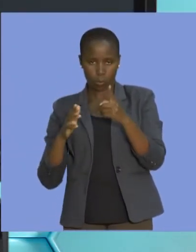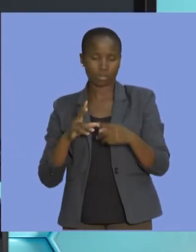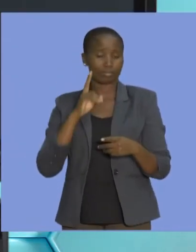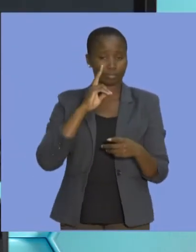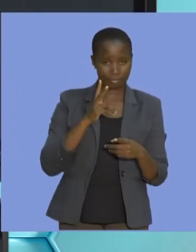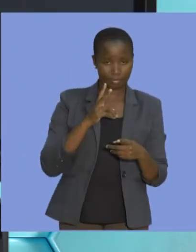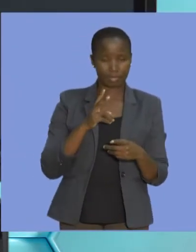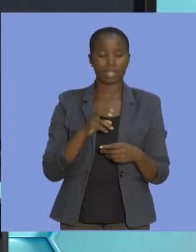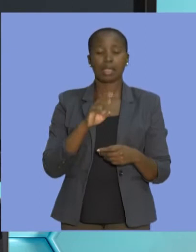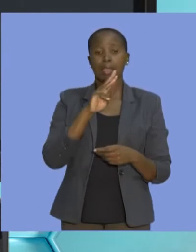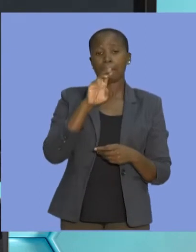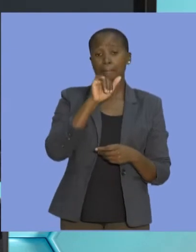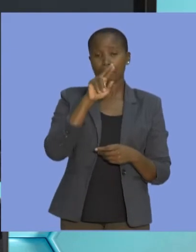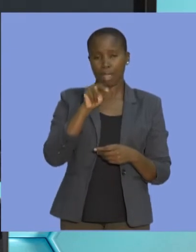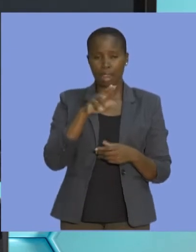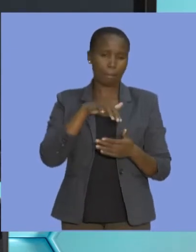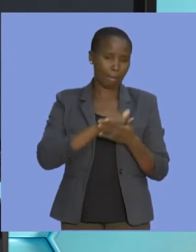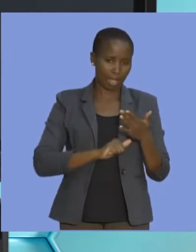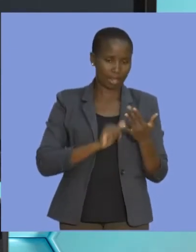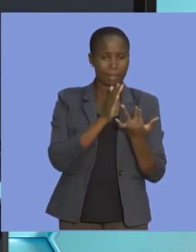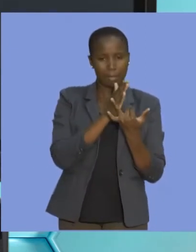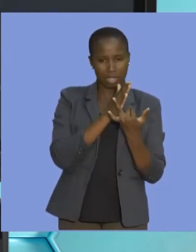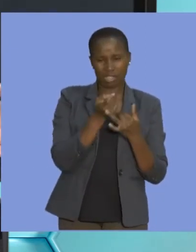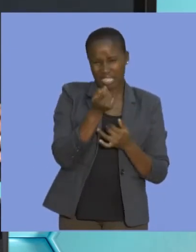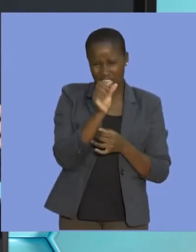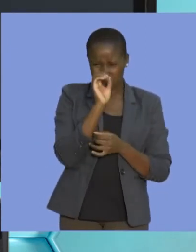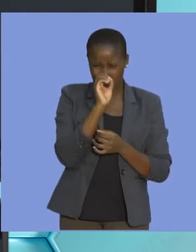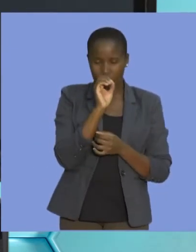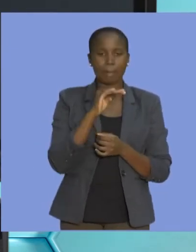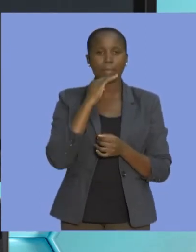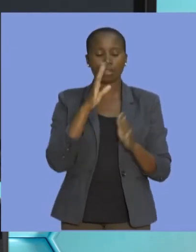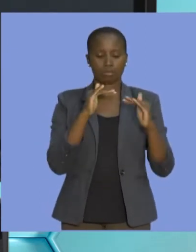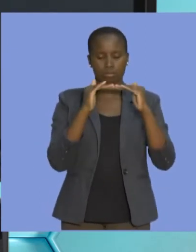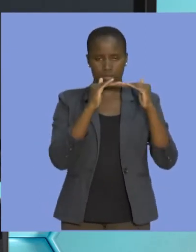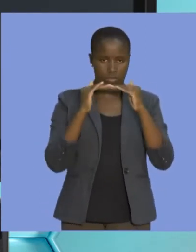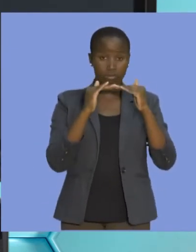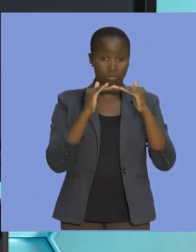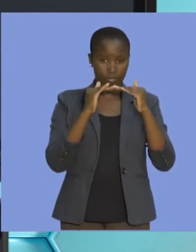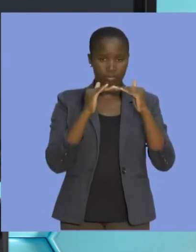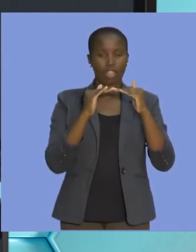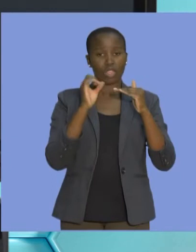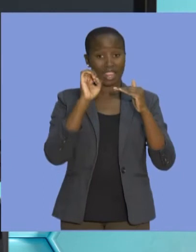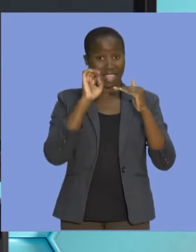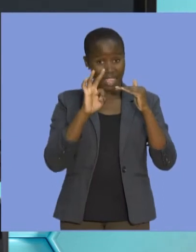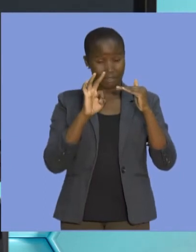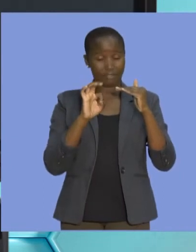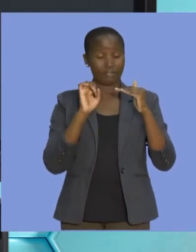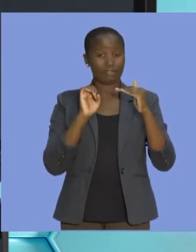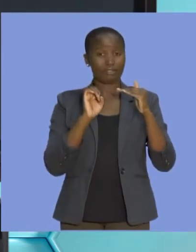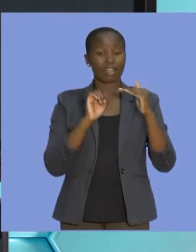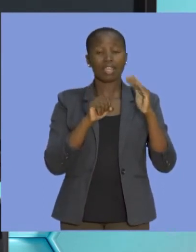minus median, zero, close to zero, symmetrical. Mean minus median, bigger than